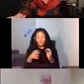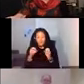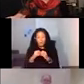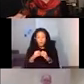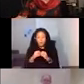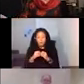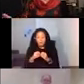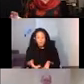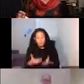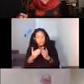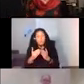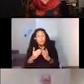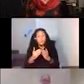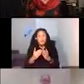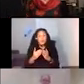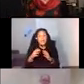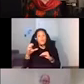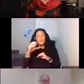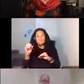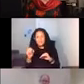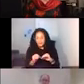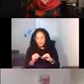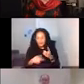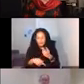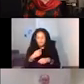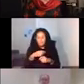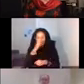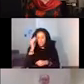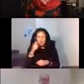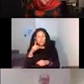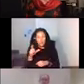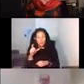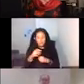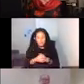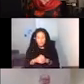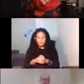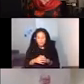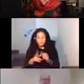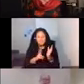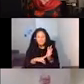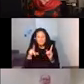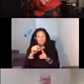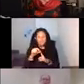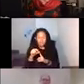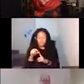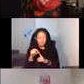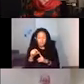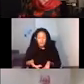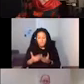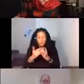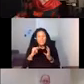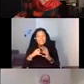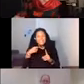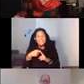Bobby, born in the West Indies, became a nurse in Colchester. Vida Pritchett, born in St.